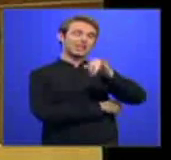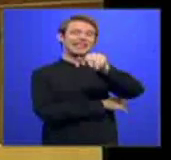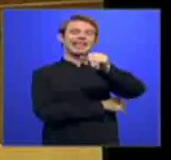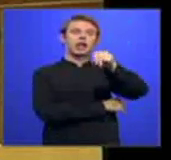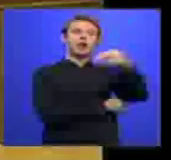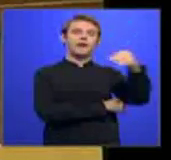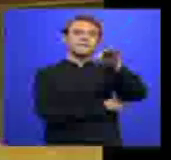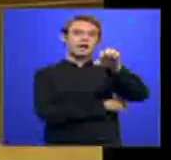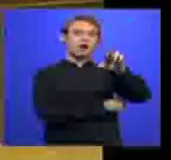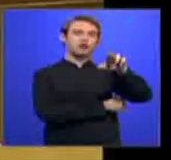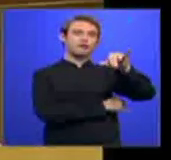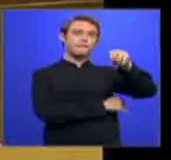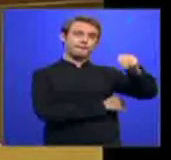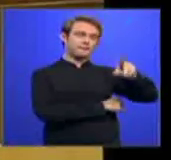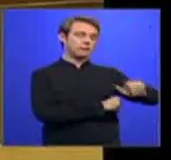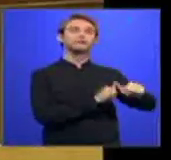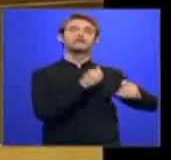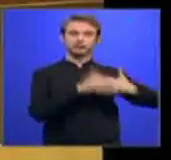work.